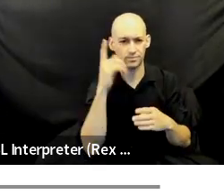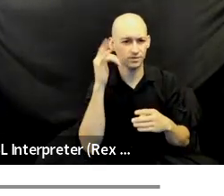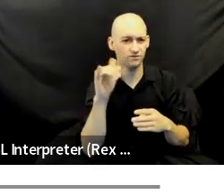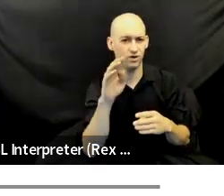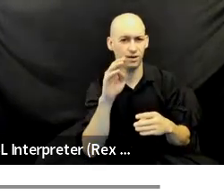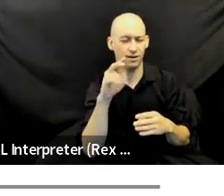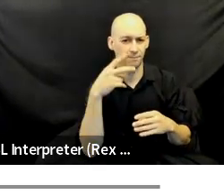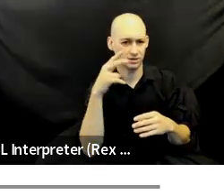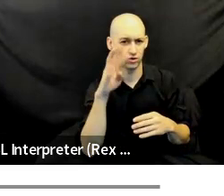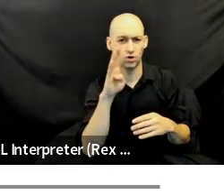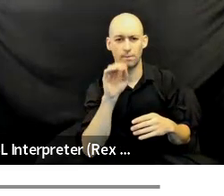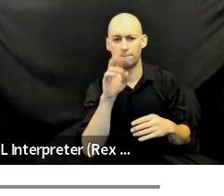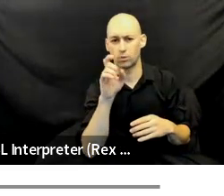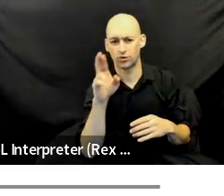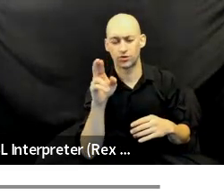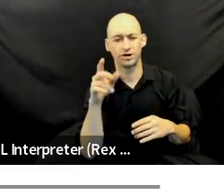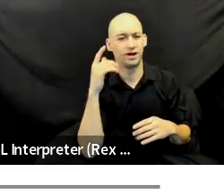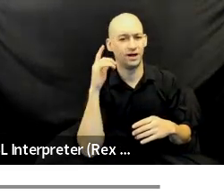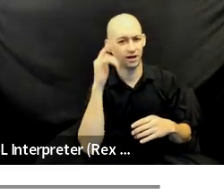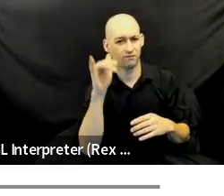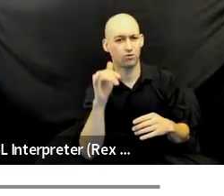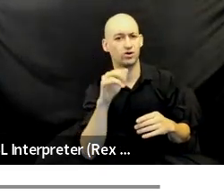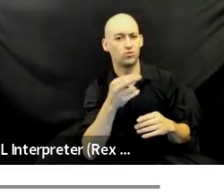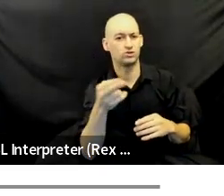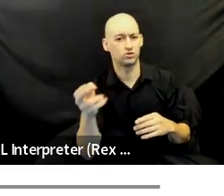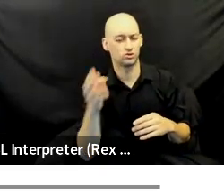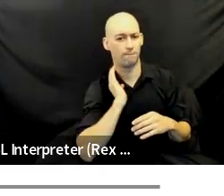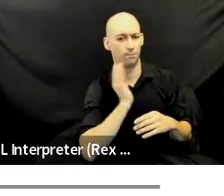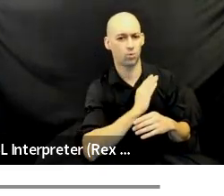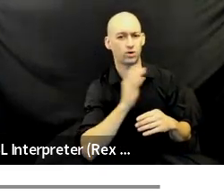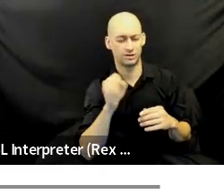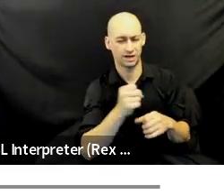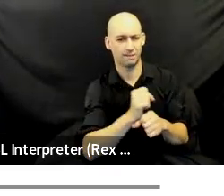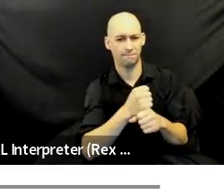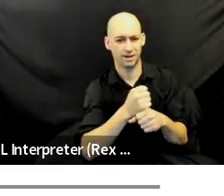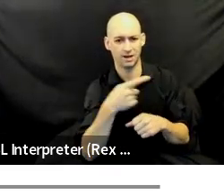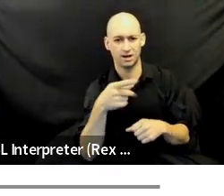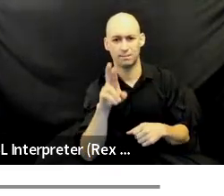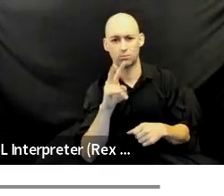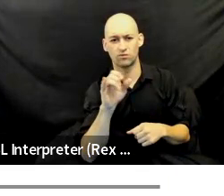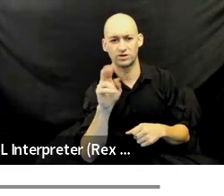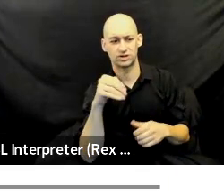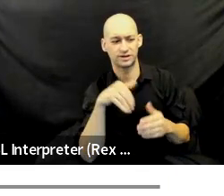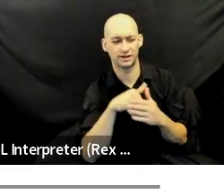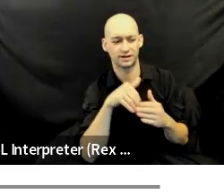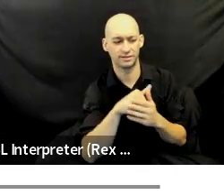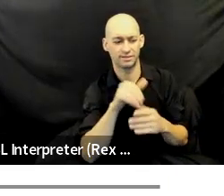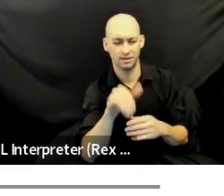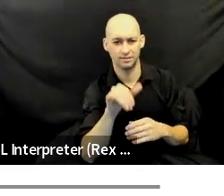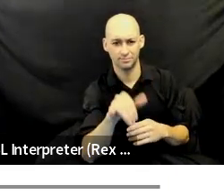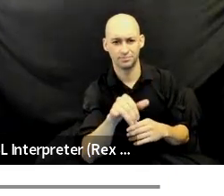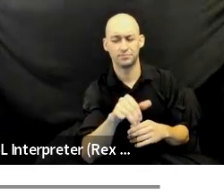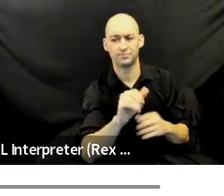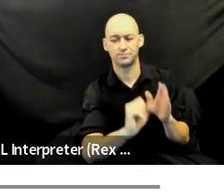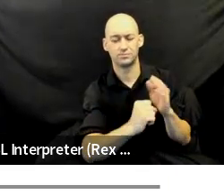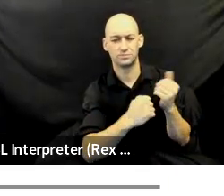And the California Air Resources Board could create a provision within the Low Carbon Fuel Standard Program to support build-out and operation